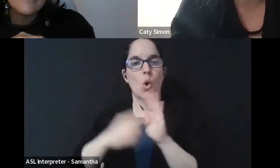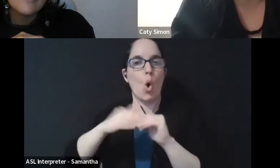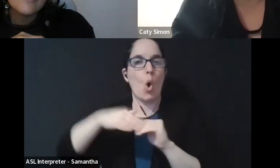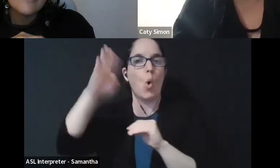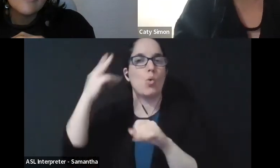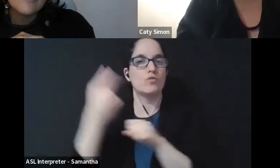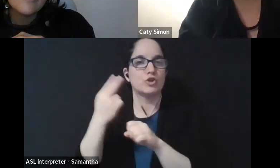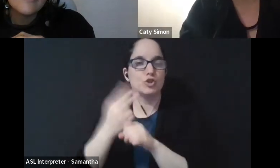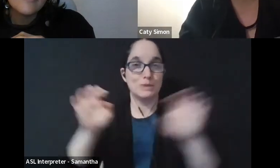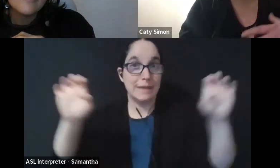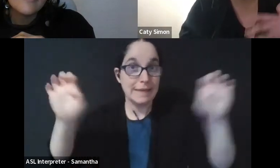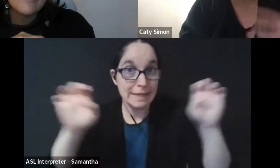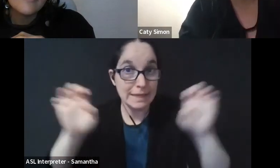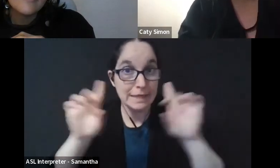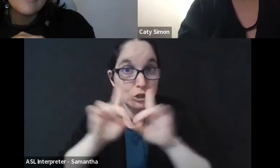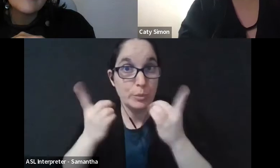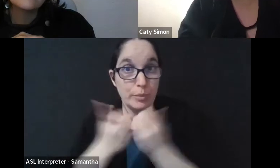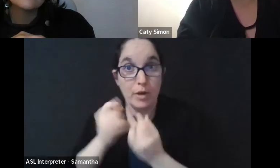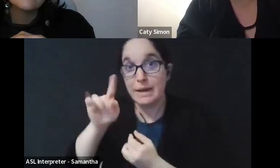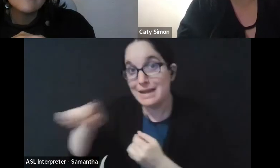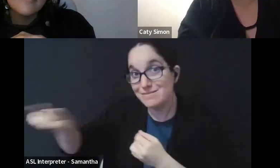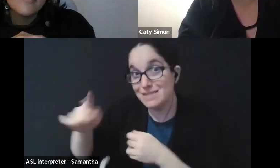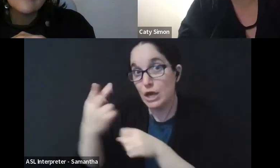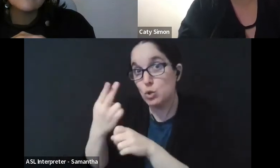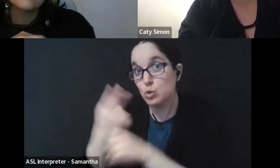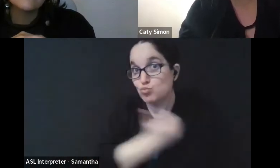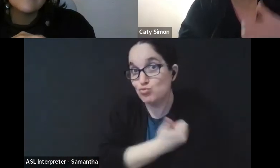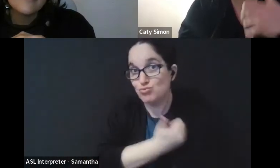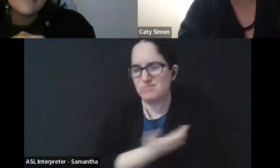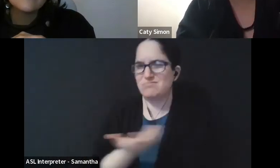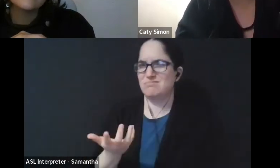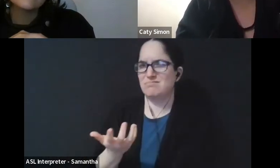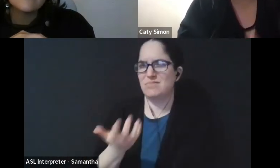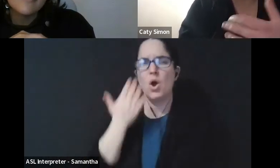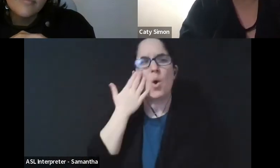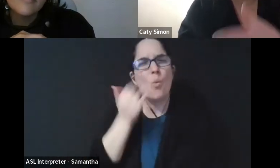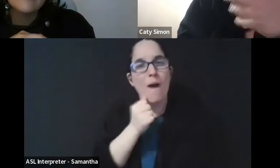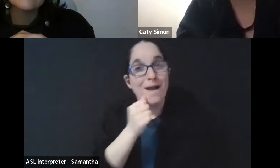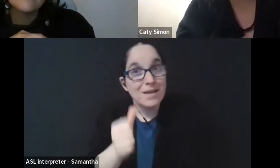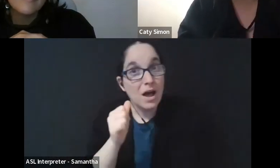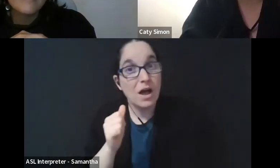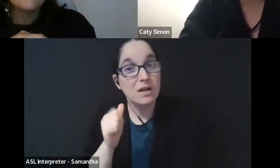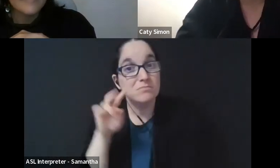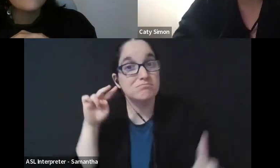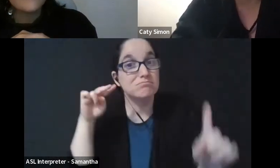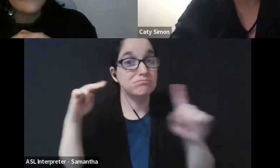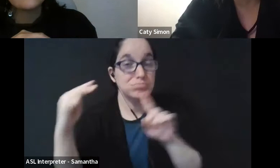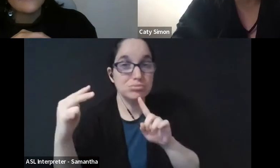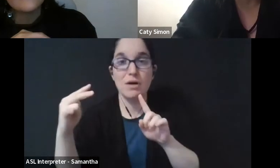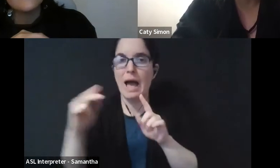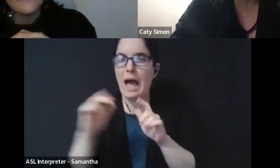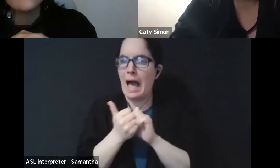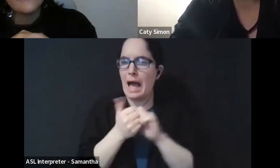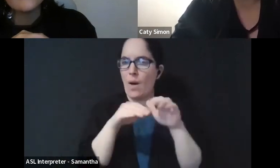of emergency departments by people who use drugs, rather than posing the problem as the barriers to access to preventative care for